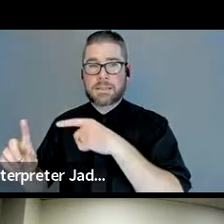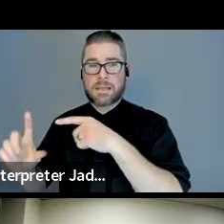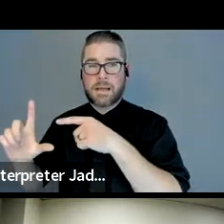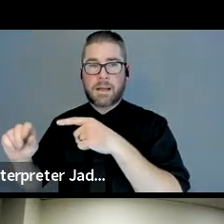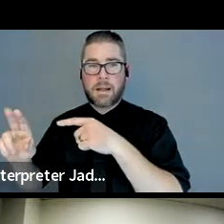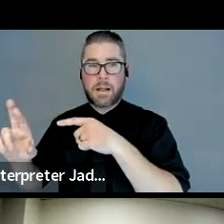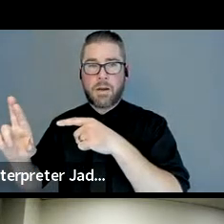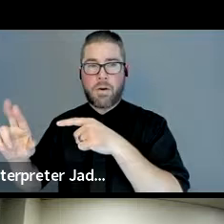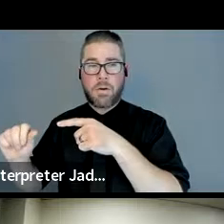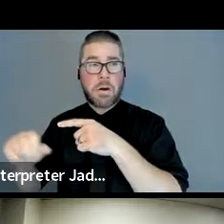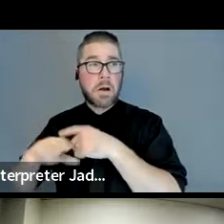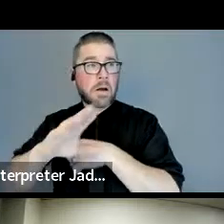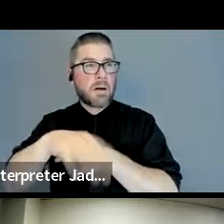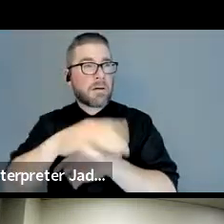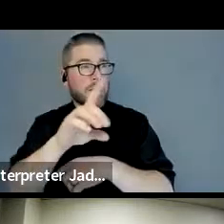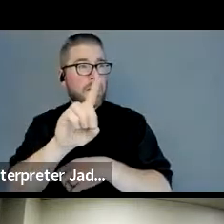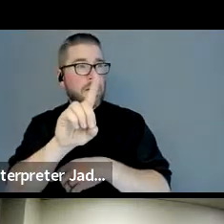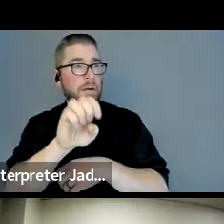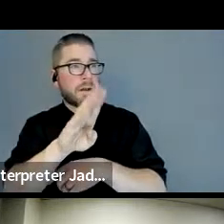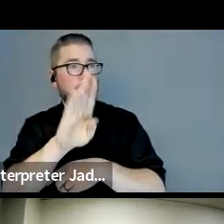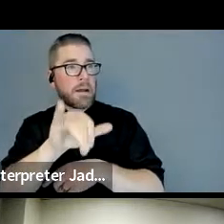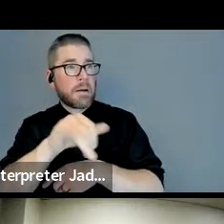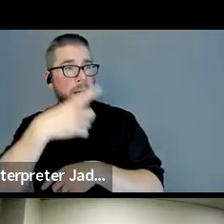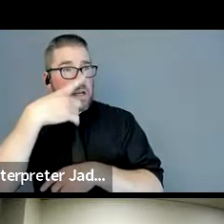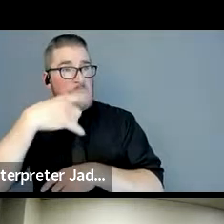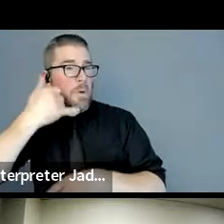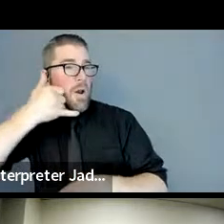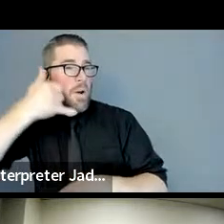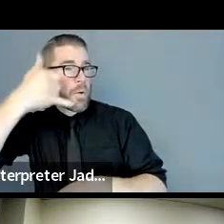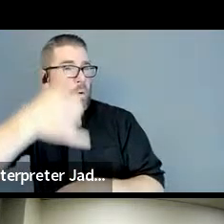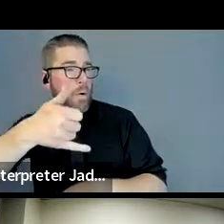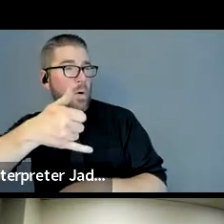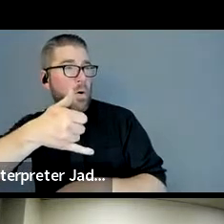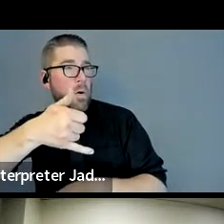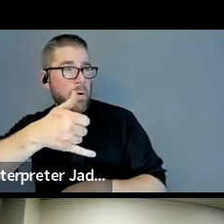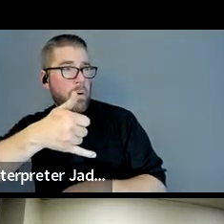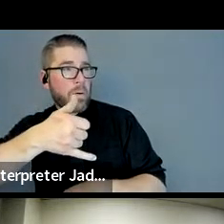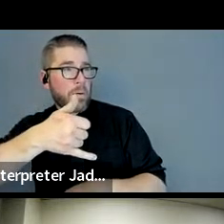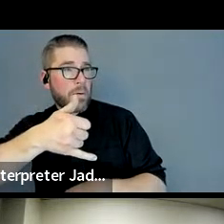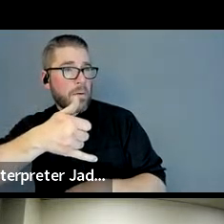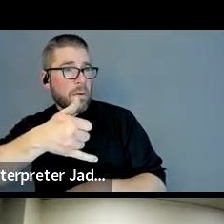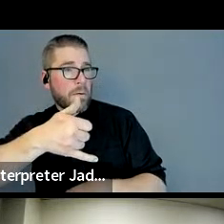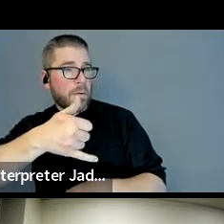in perhaps via your phone?